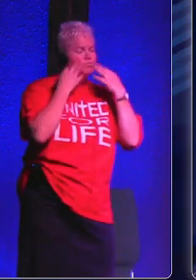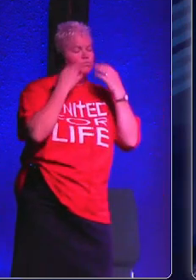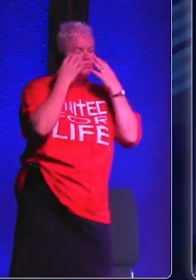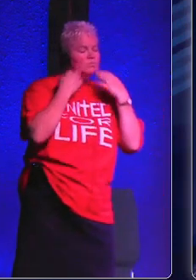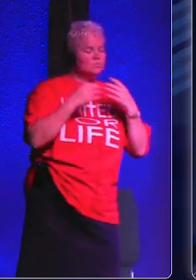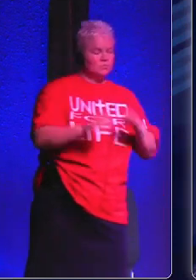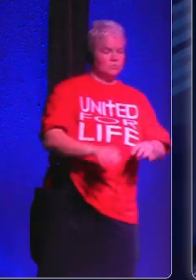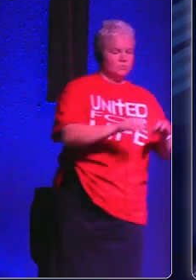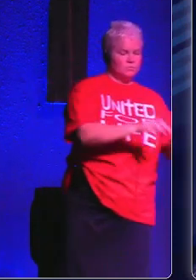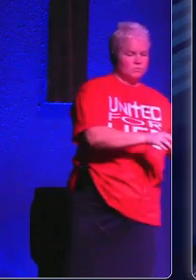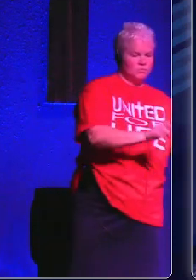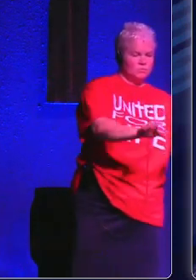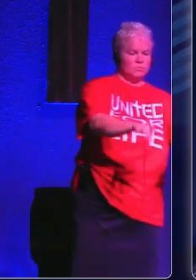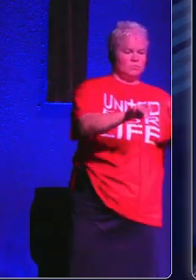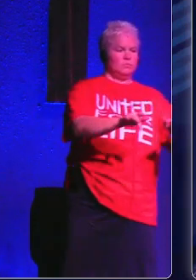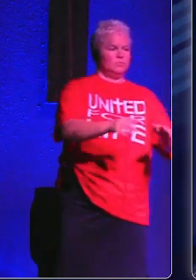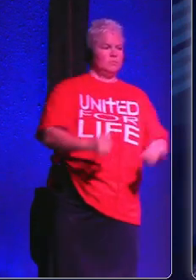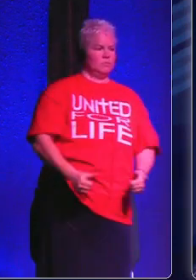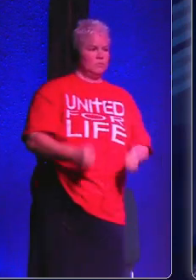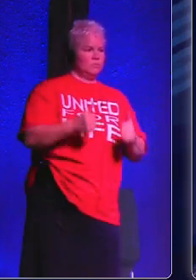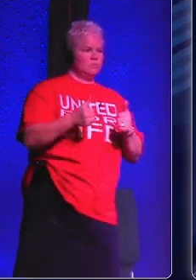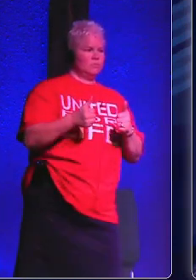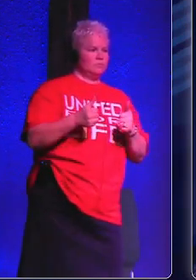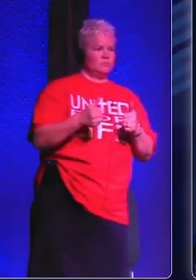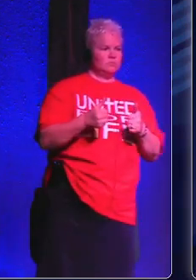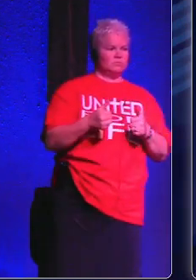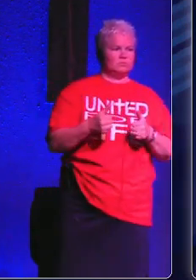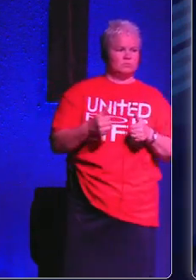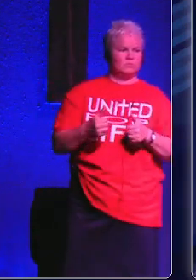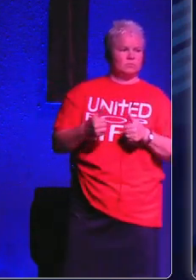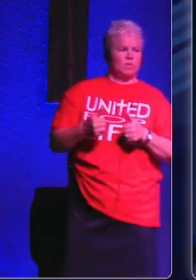things, Lord God, we ask for a touch on their life.